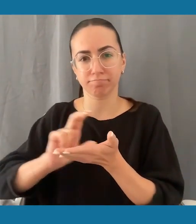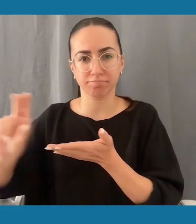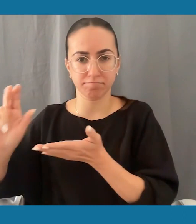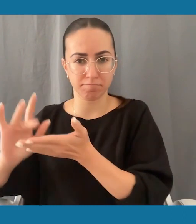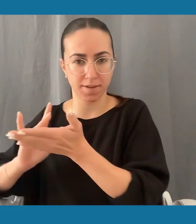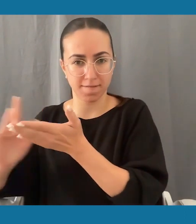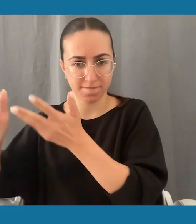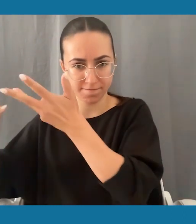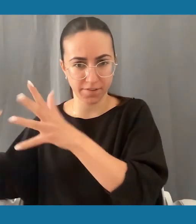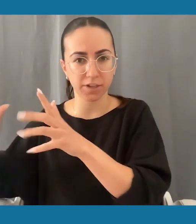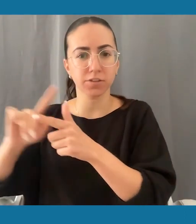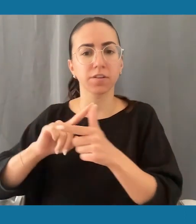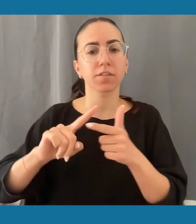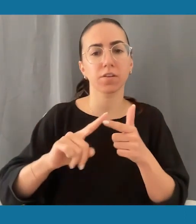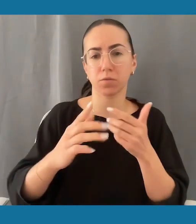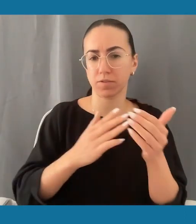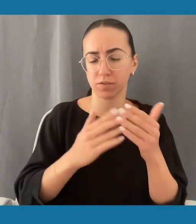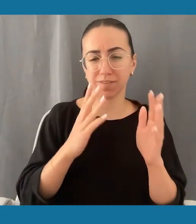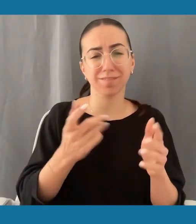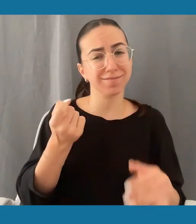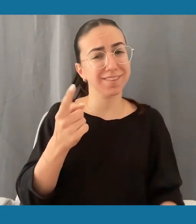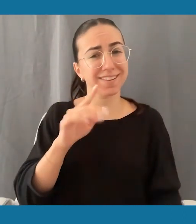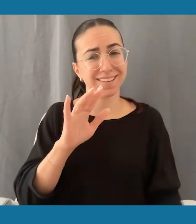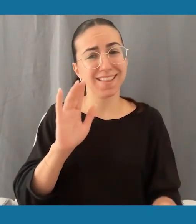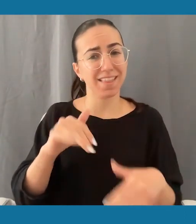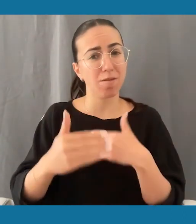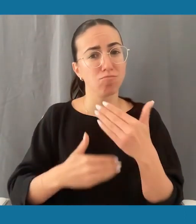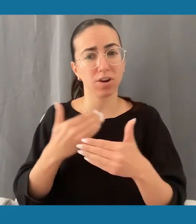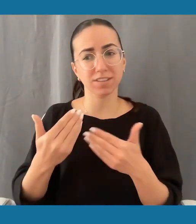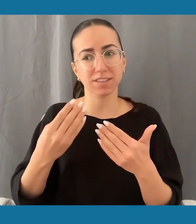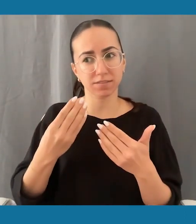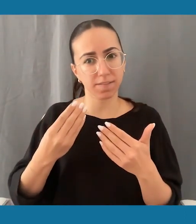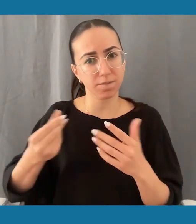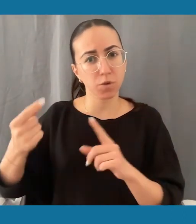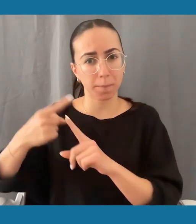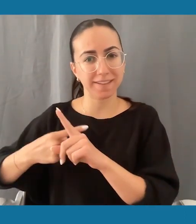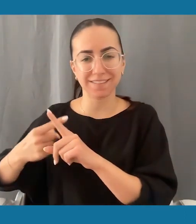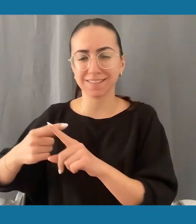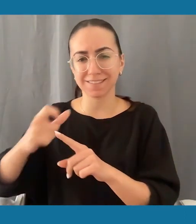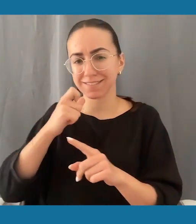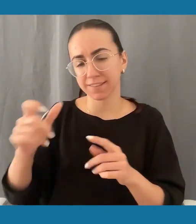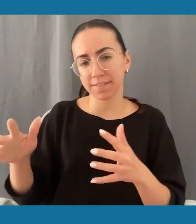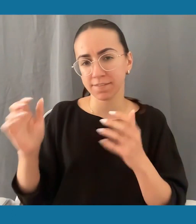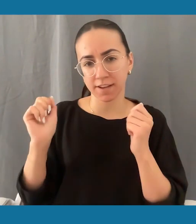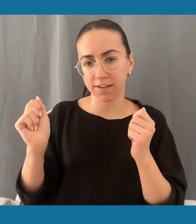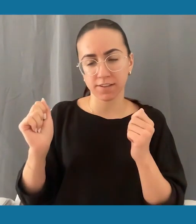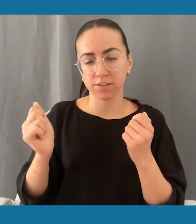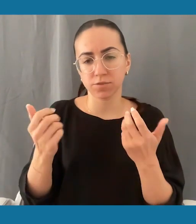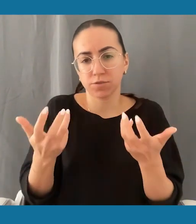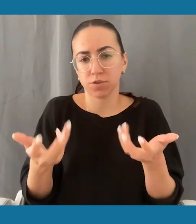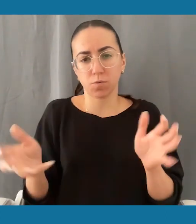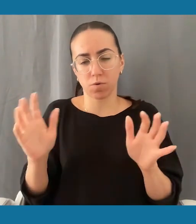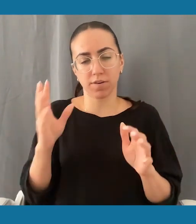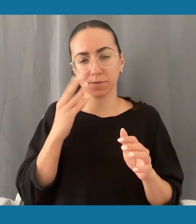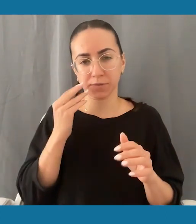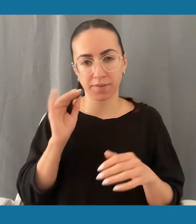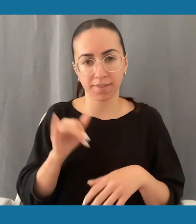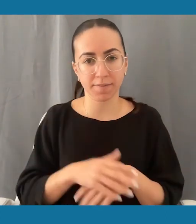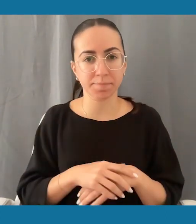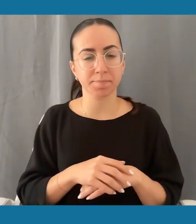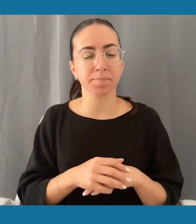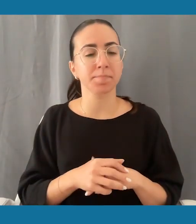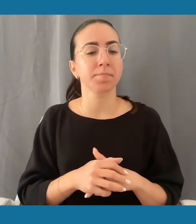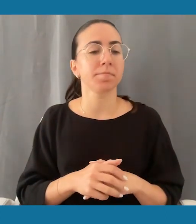is a process that takes at least several months. So you don't want to be in that position. In